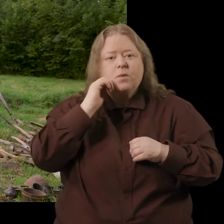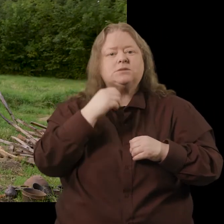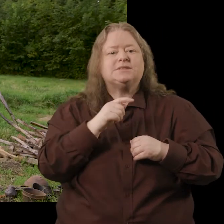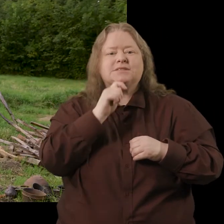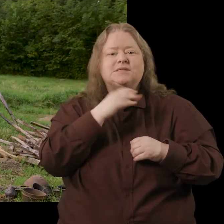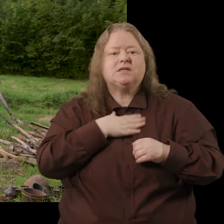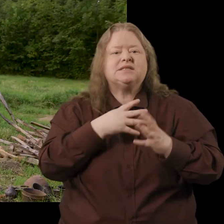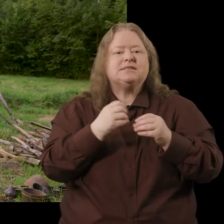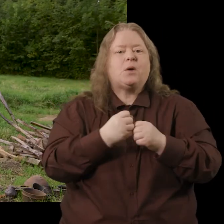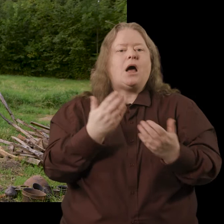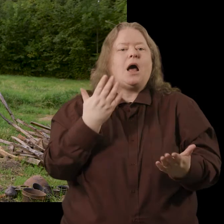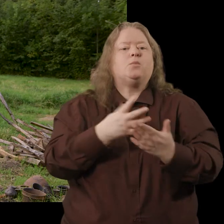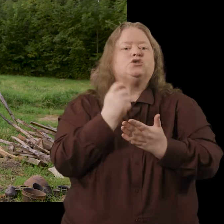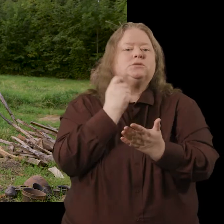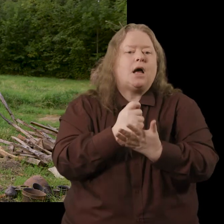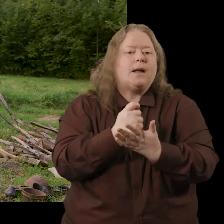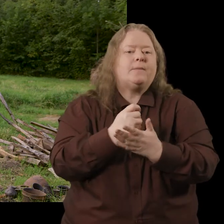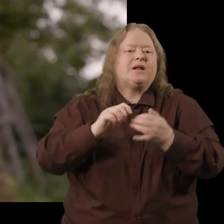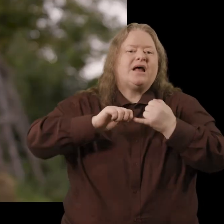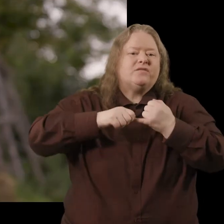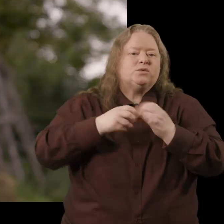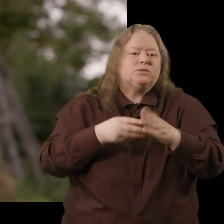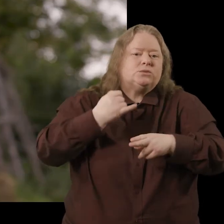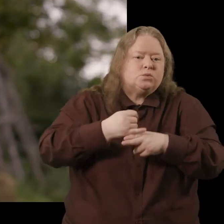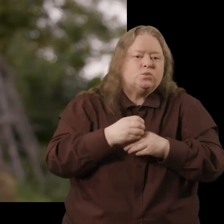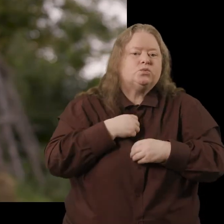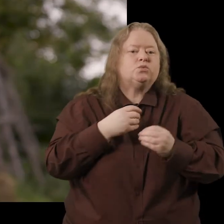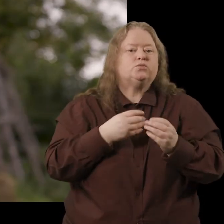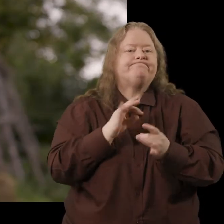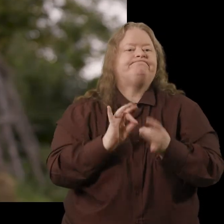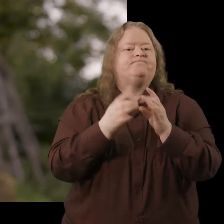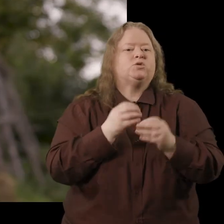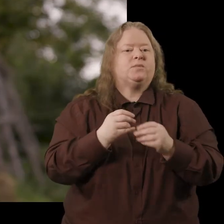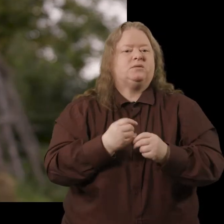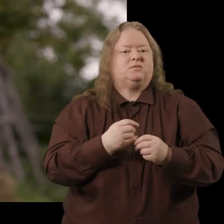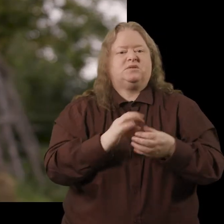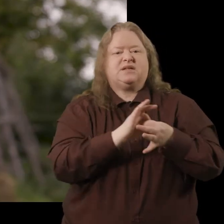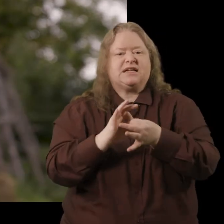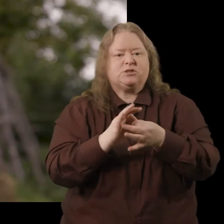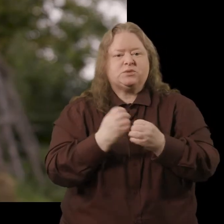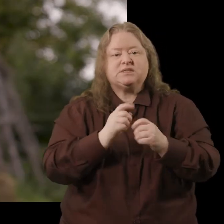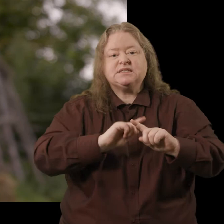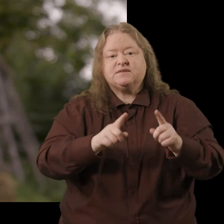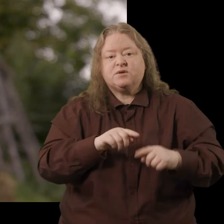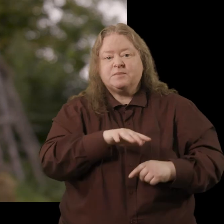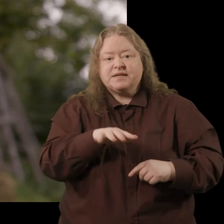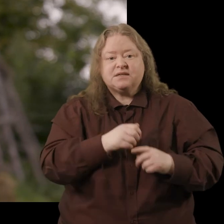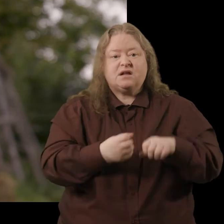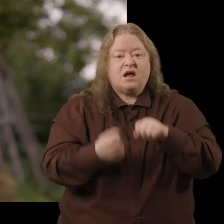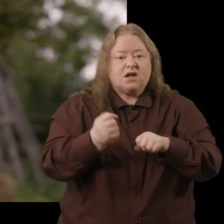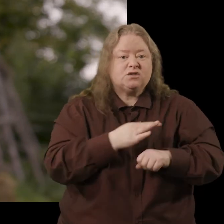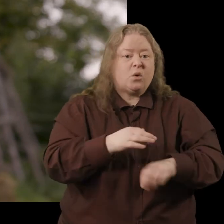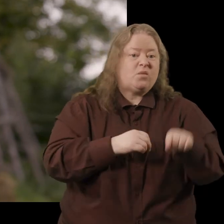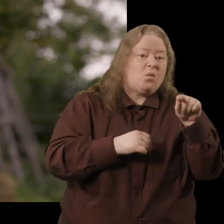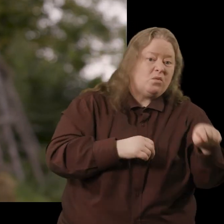us things about how much time and effort went into something, about the different connections between different places with technology moving from one to the